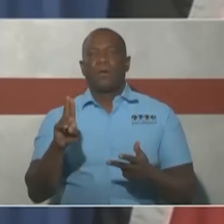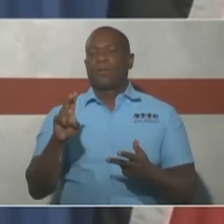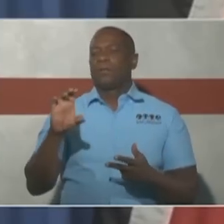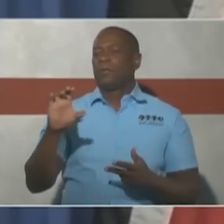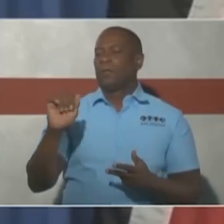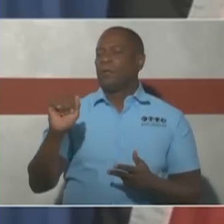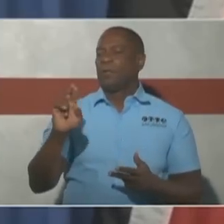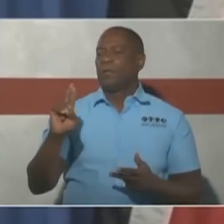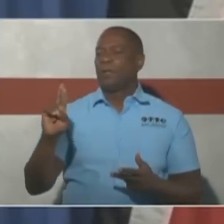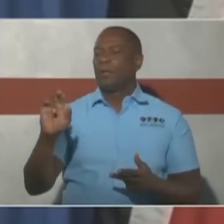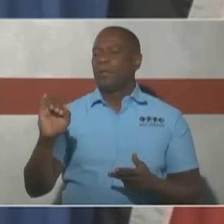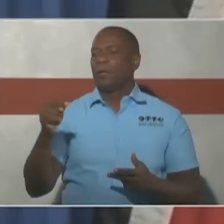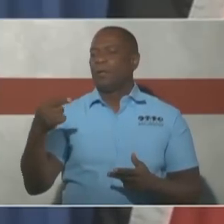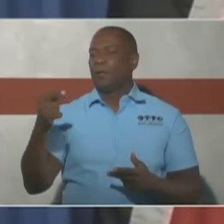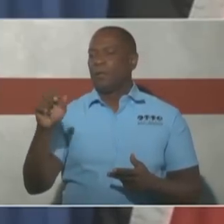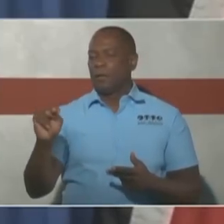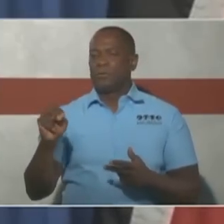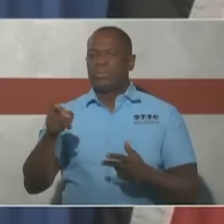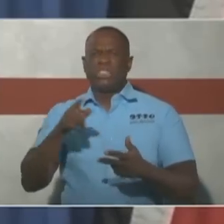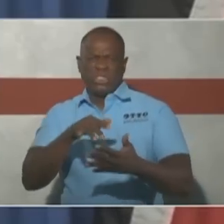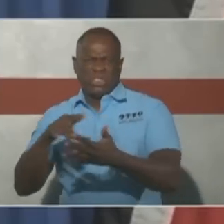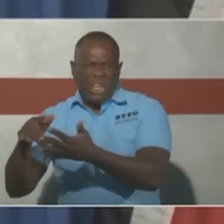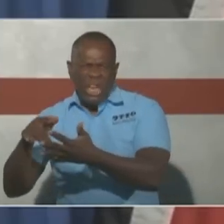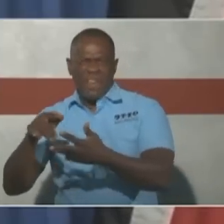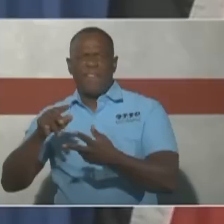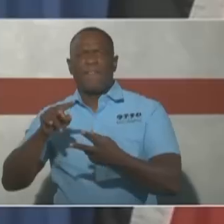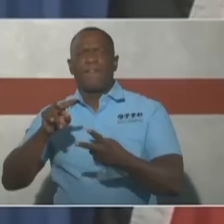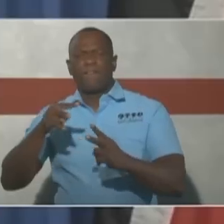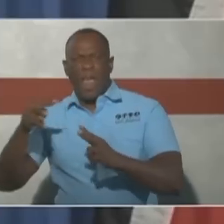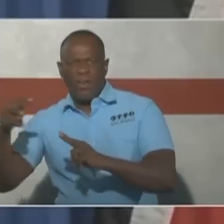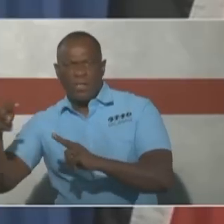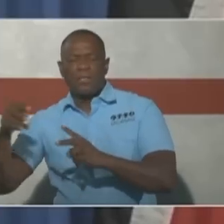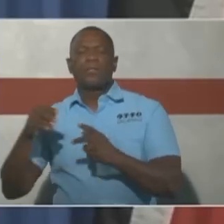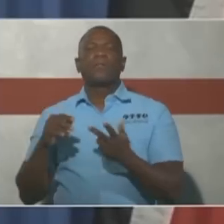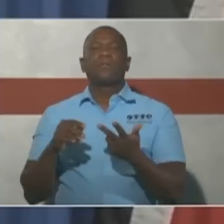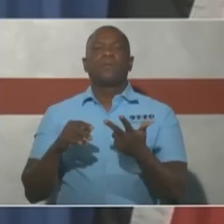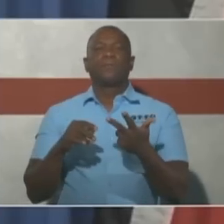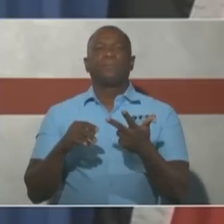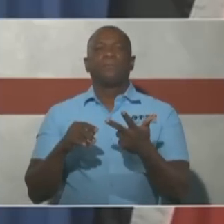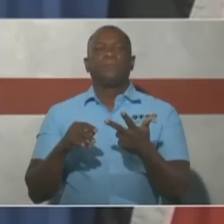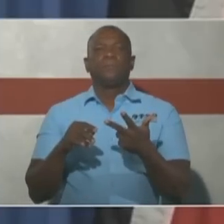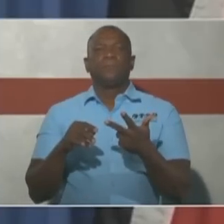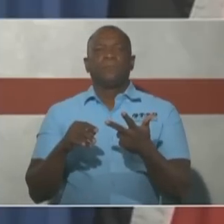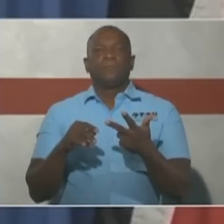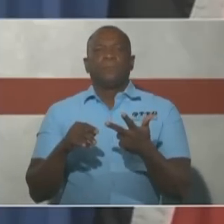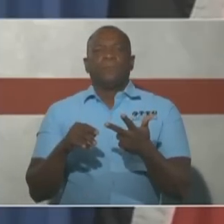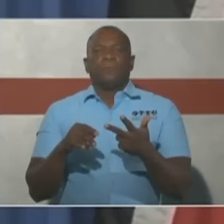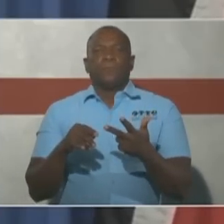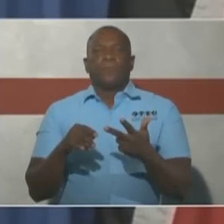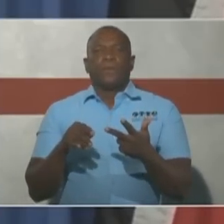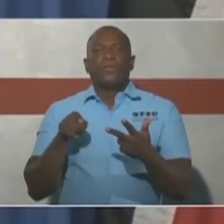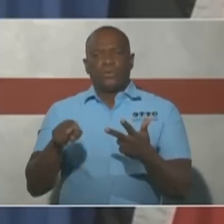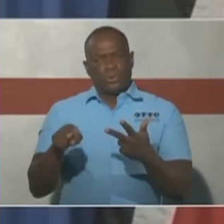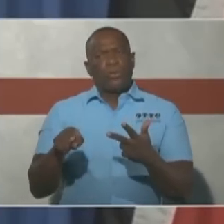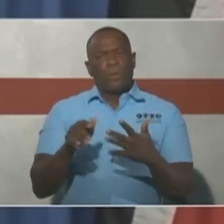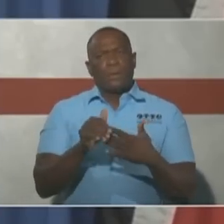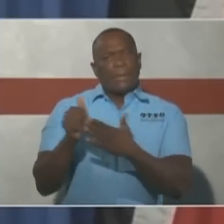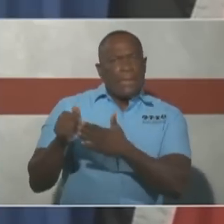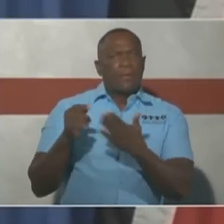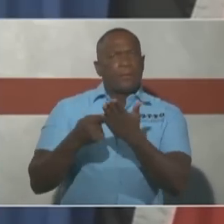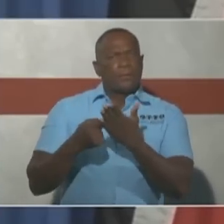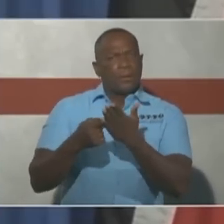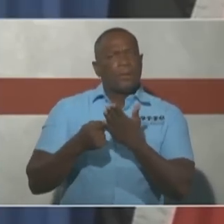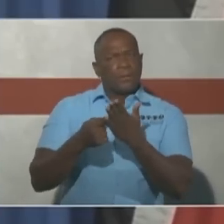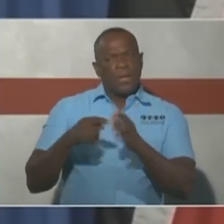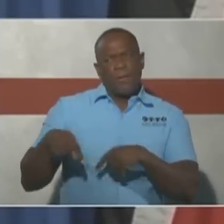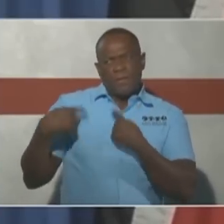Dr. Carrington, the virologist, Professor Carrington, who is the person who is taking